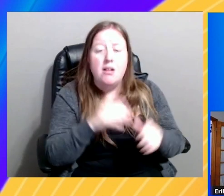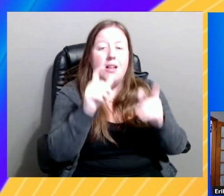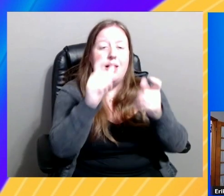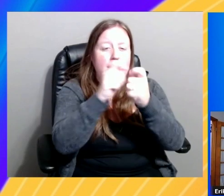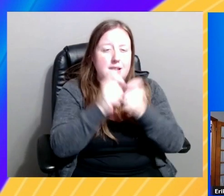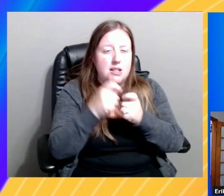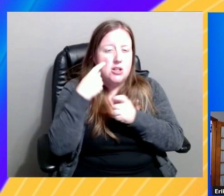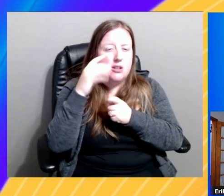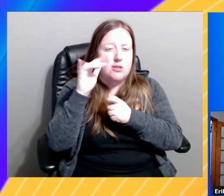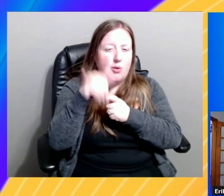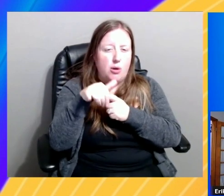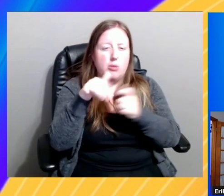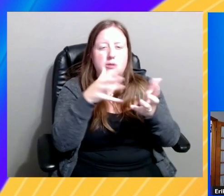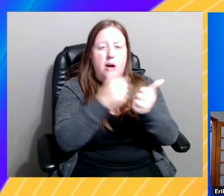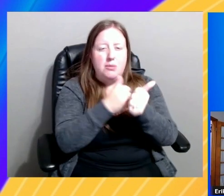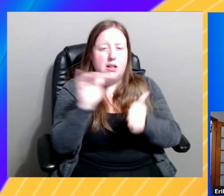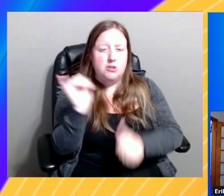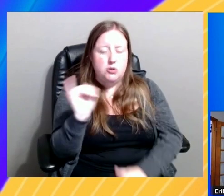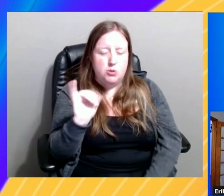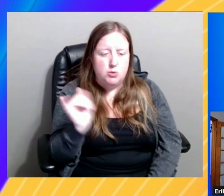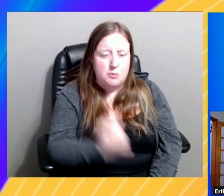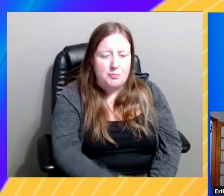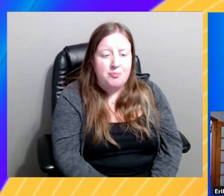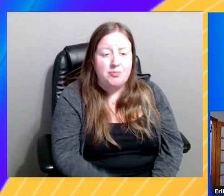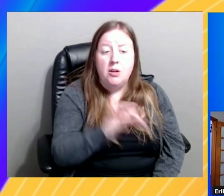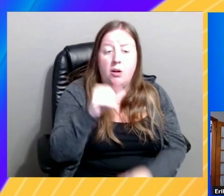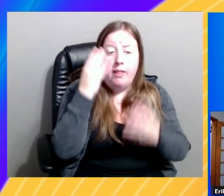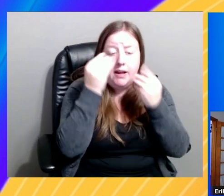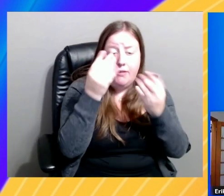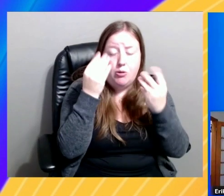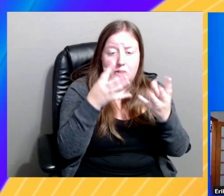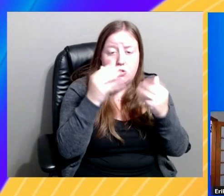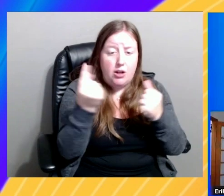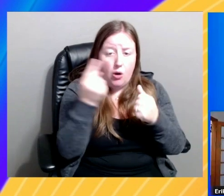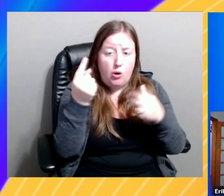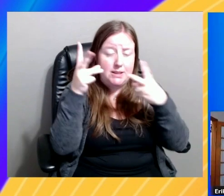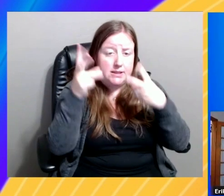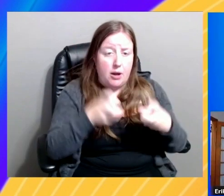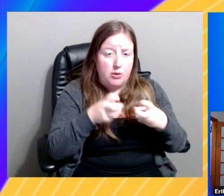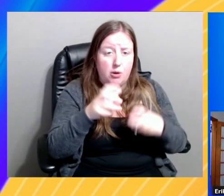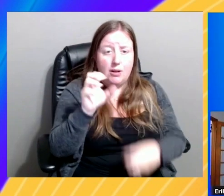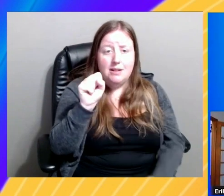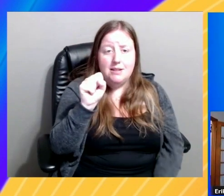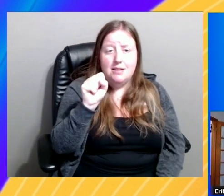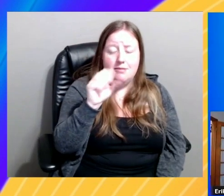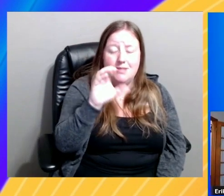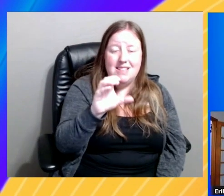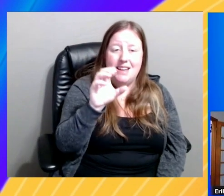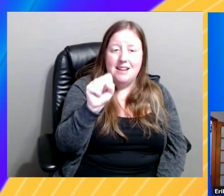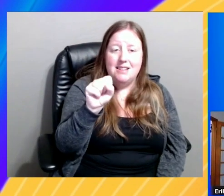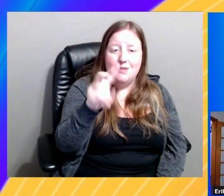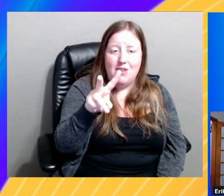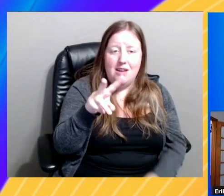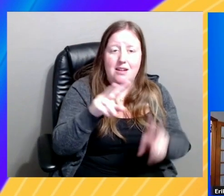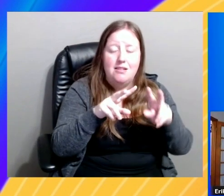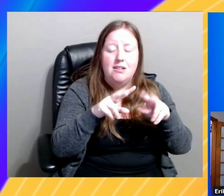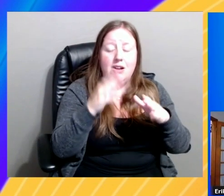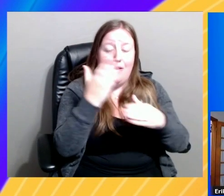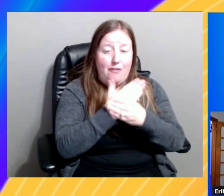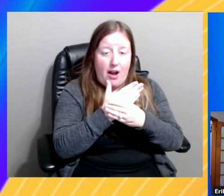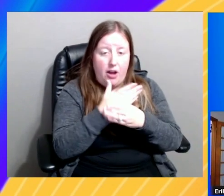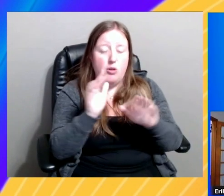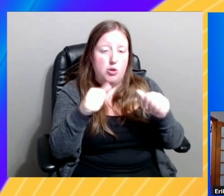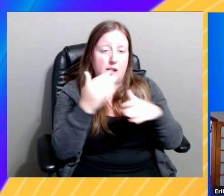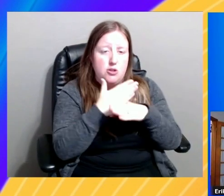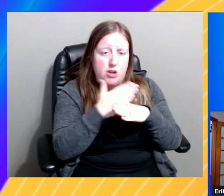well. So this information, we can always download it as a CSV file, and share it out. But customers,